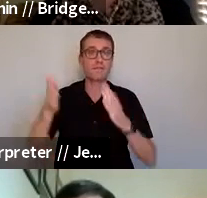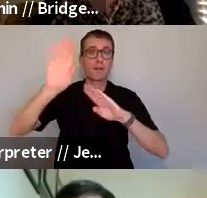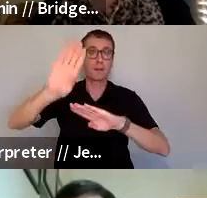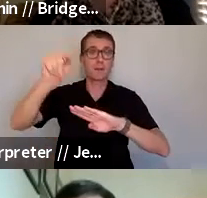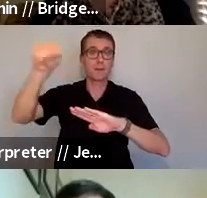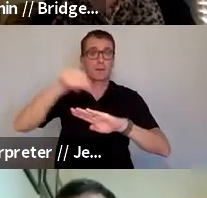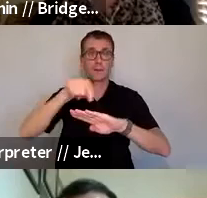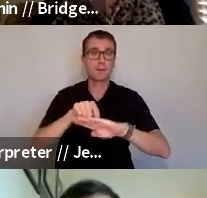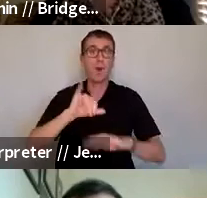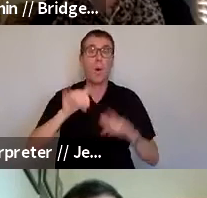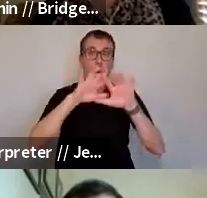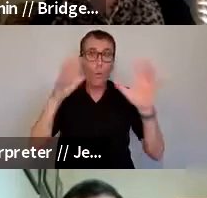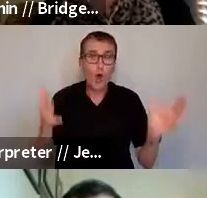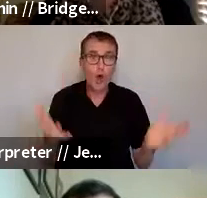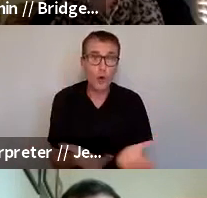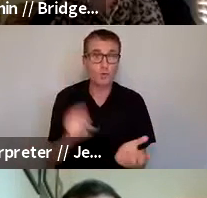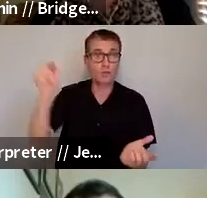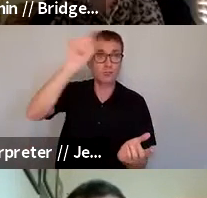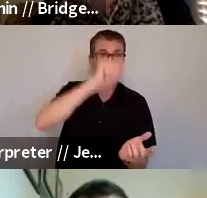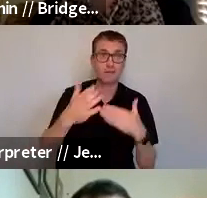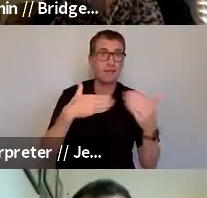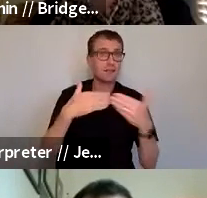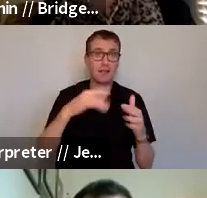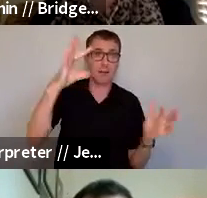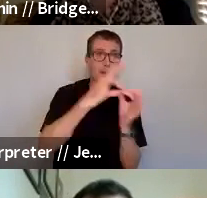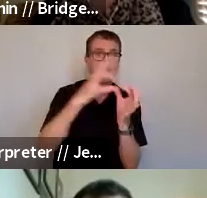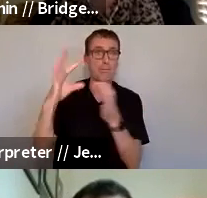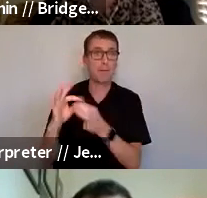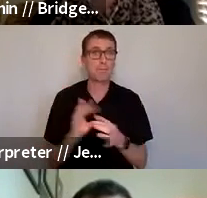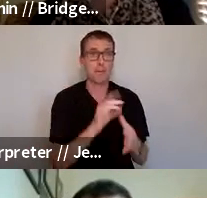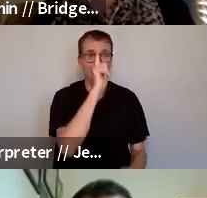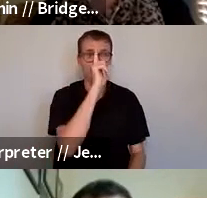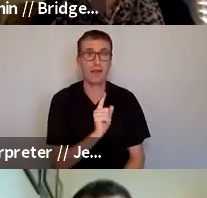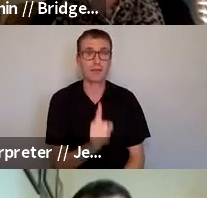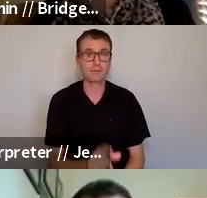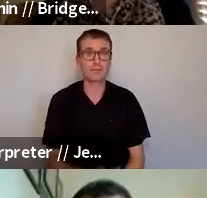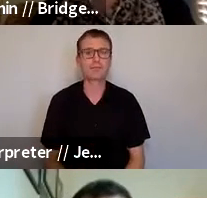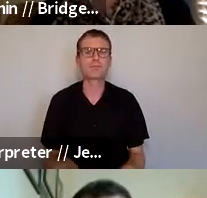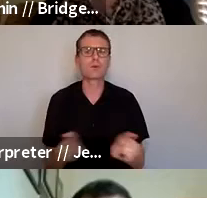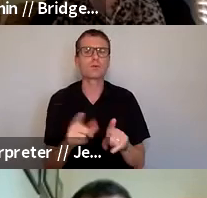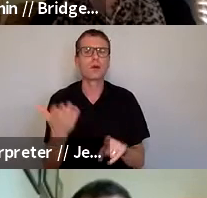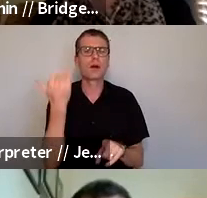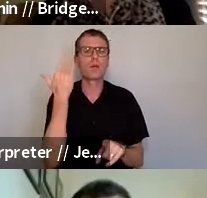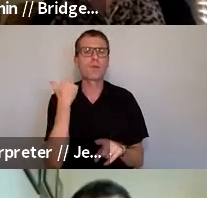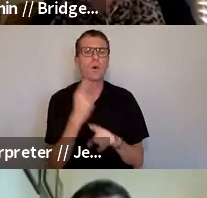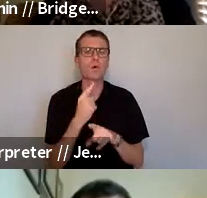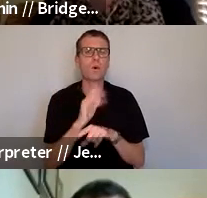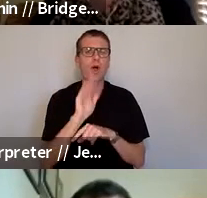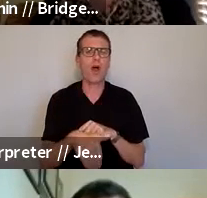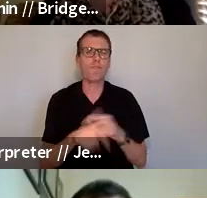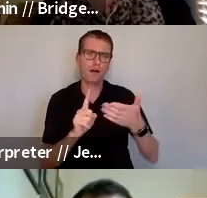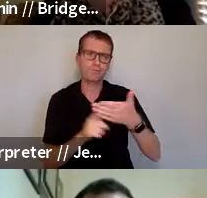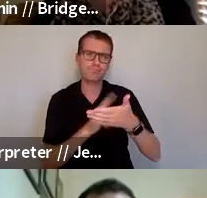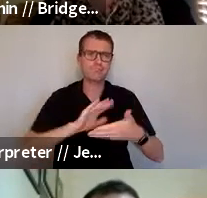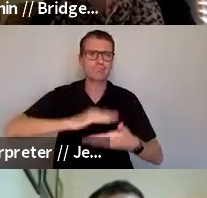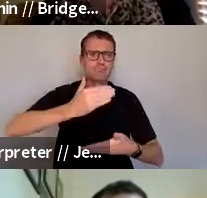world. We were talking in another learning lunch about digital and how there should be more collaborations with entrepreneurs